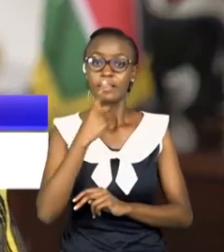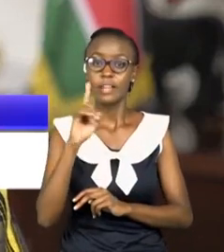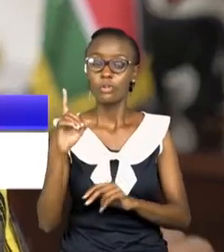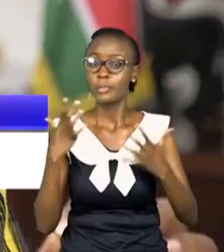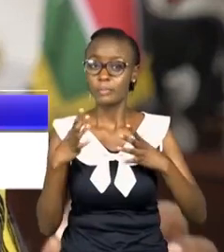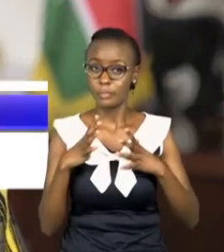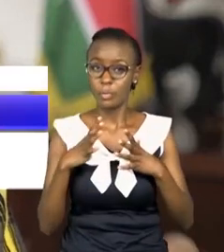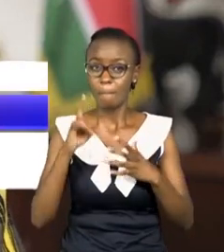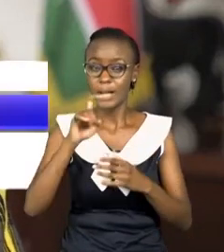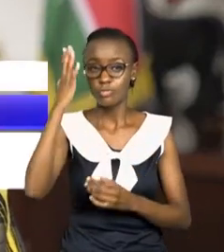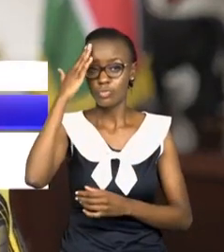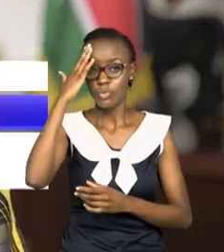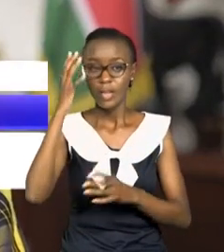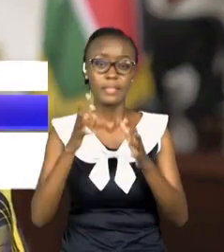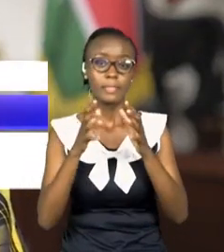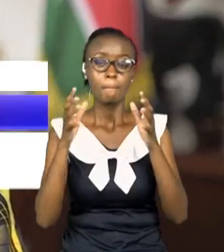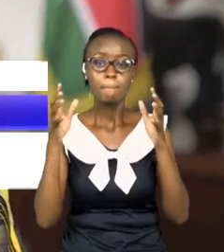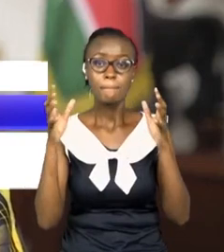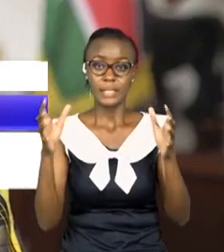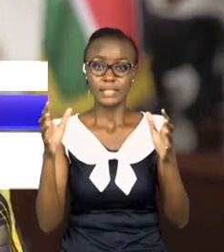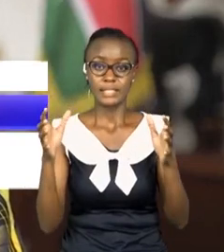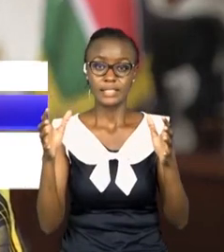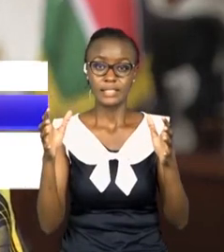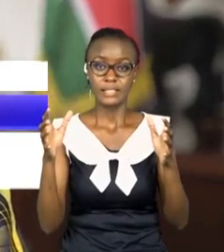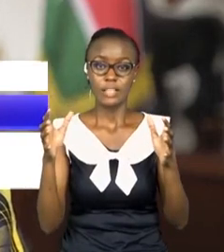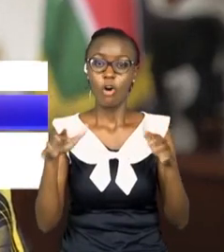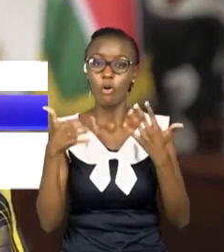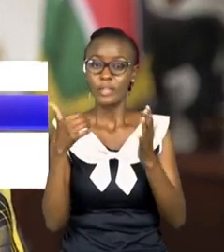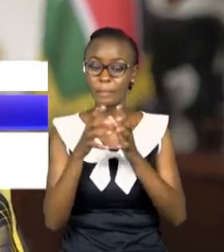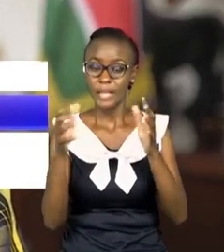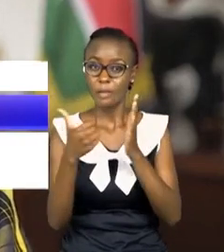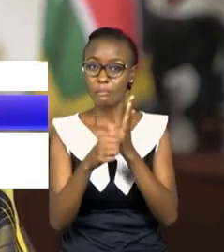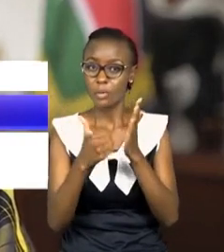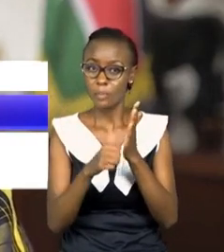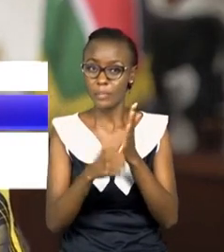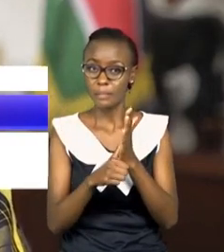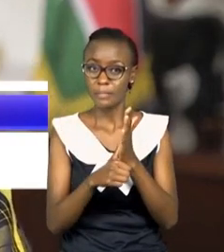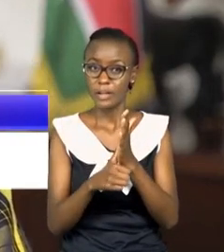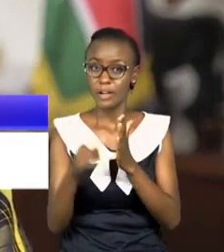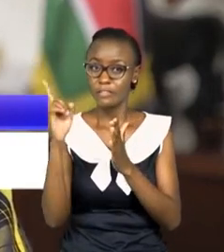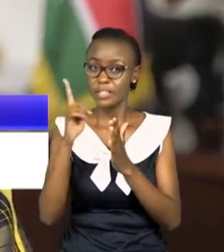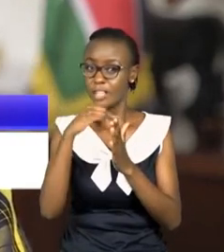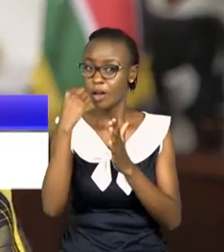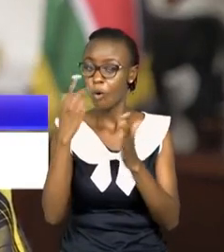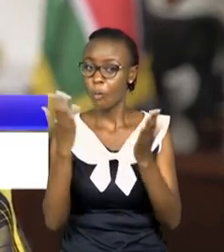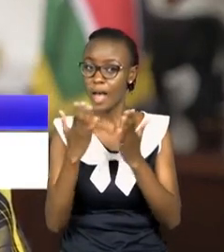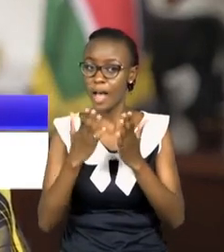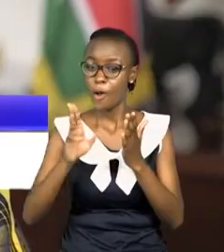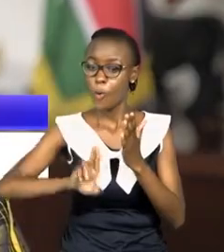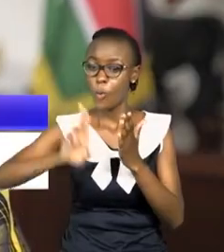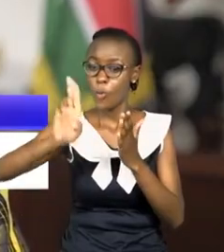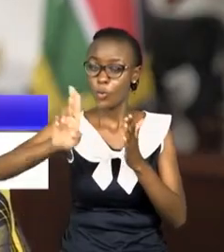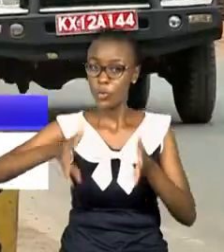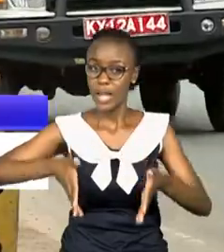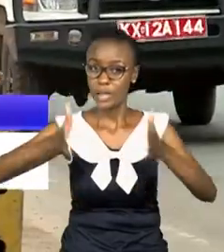that the biggest culprit for the traffic jams that we have is actually Uhuru Highway. Yes. Yeah, because Uhuru Highway is